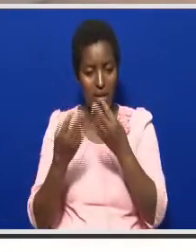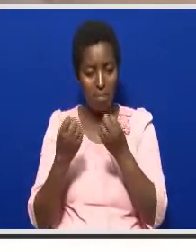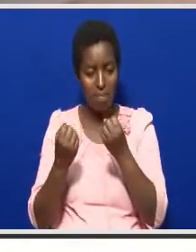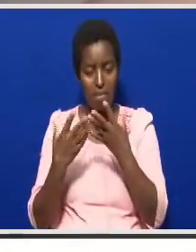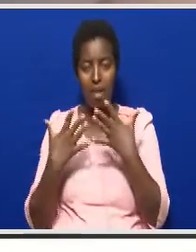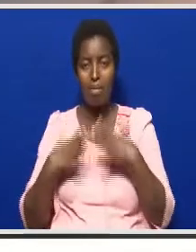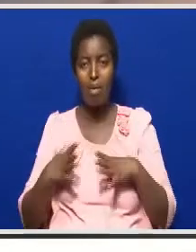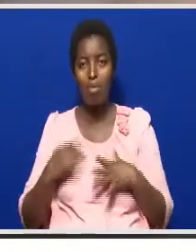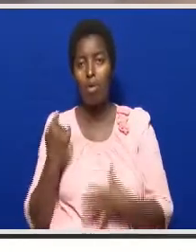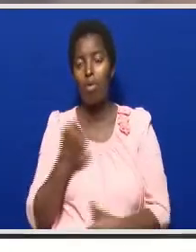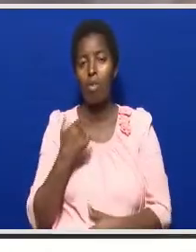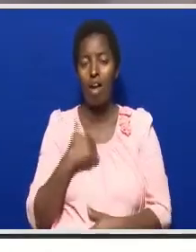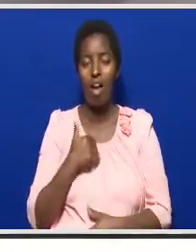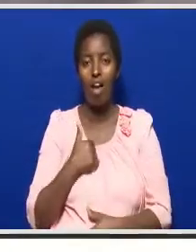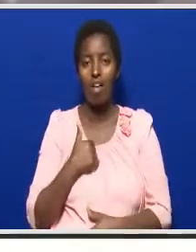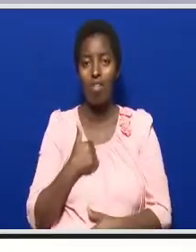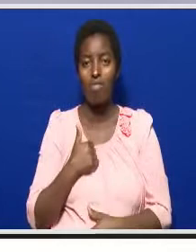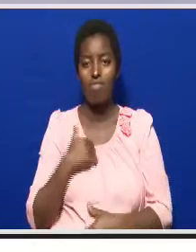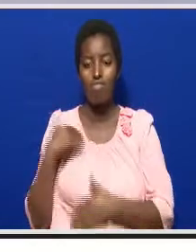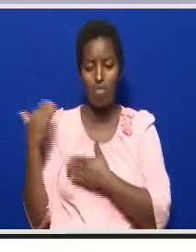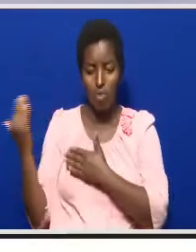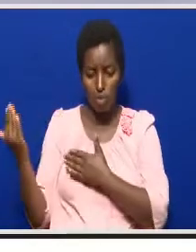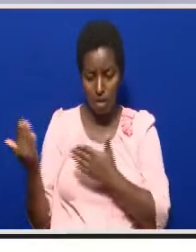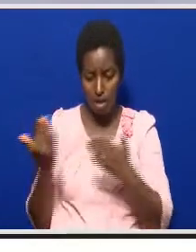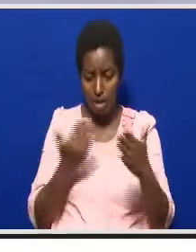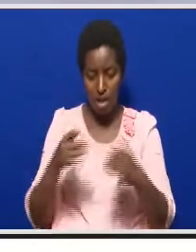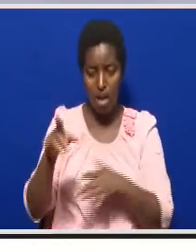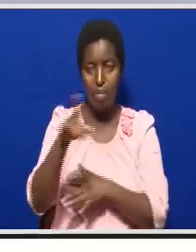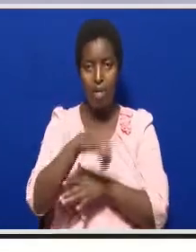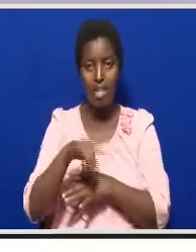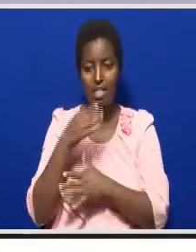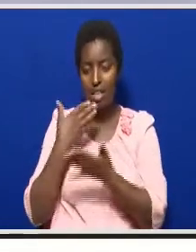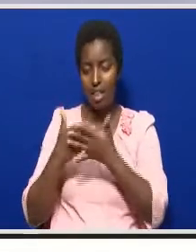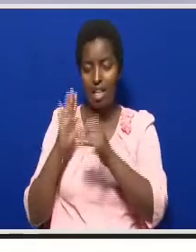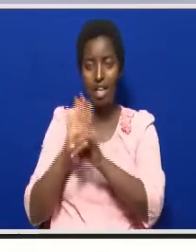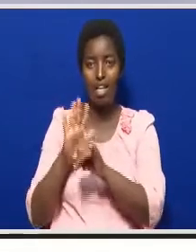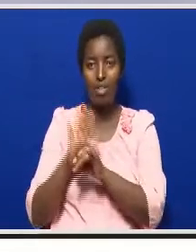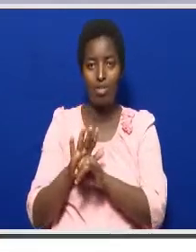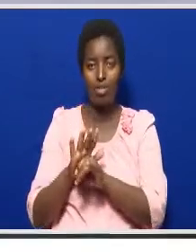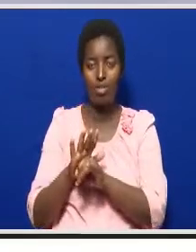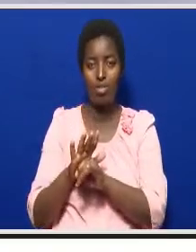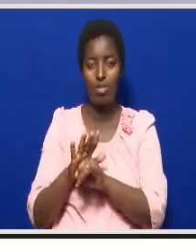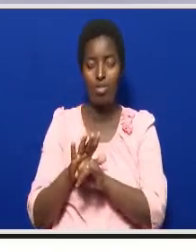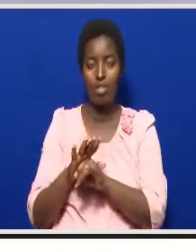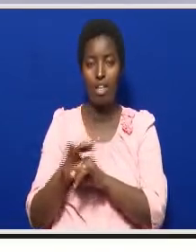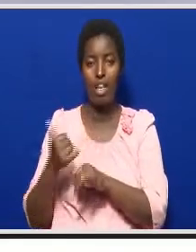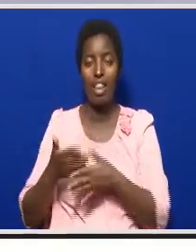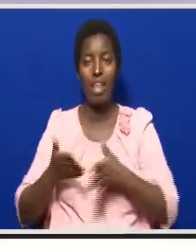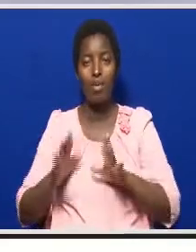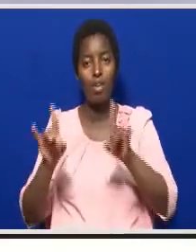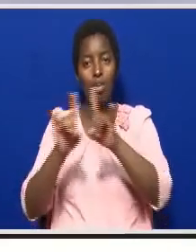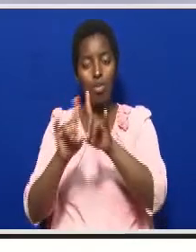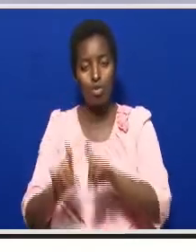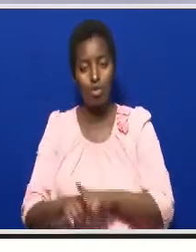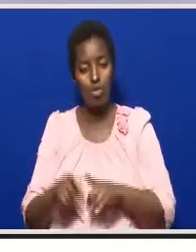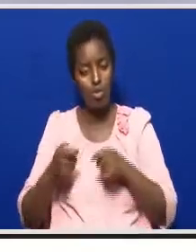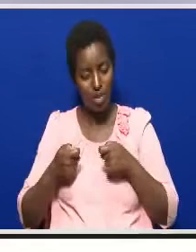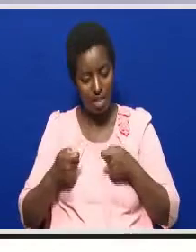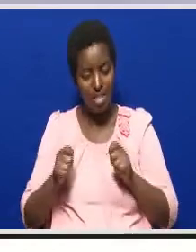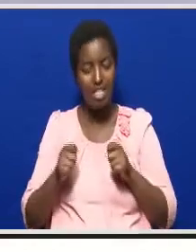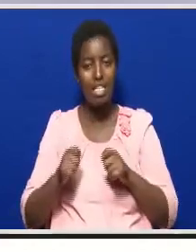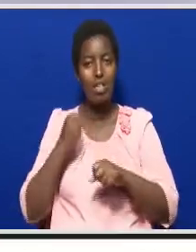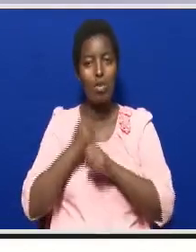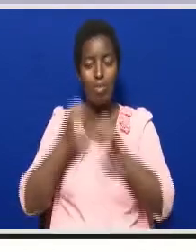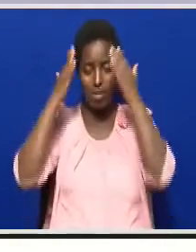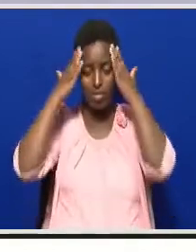wenye walikuwa wanatukaribisha na washukuru sana, na kwa njia zingine pia tunajaribu